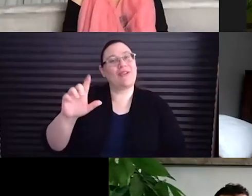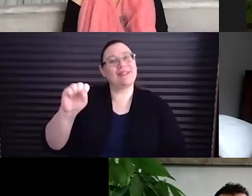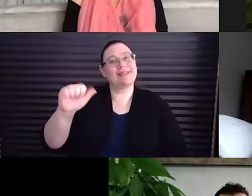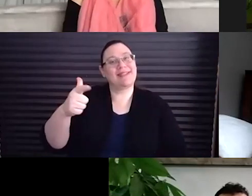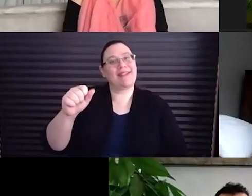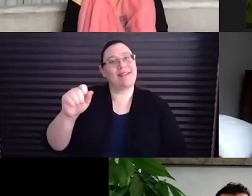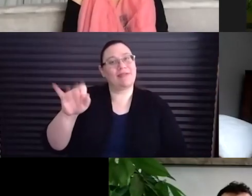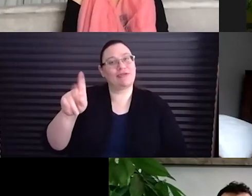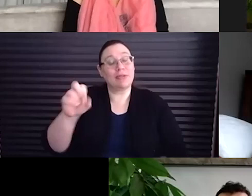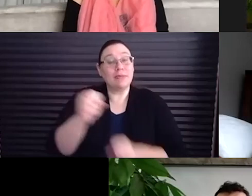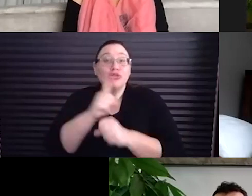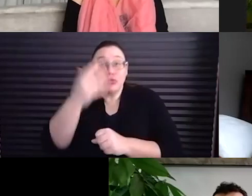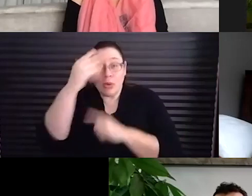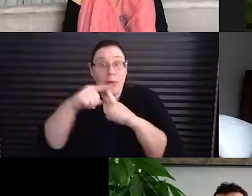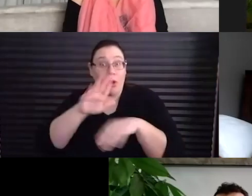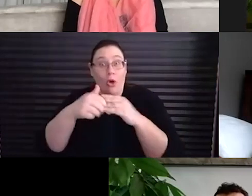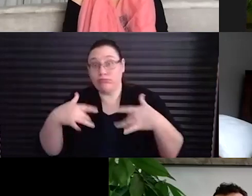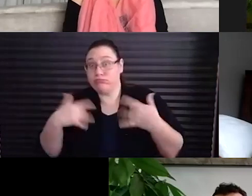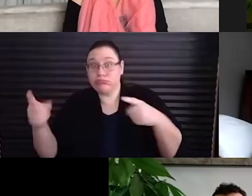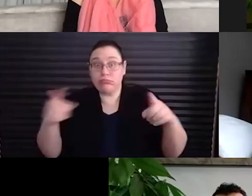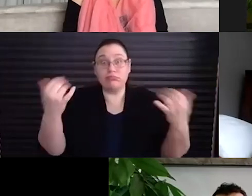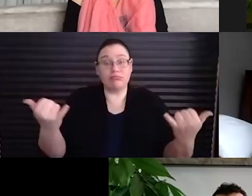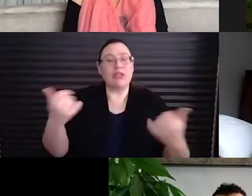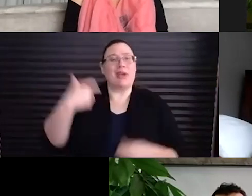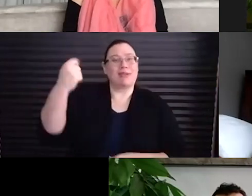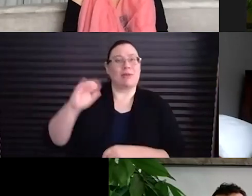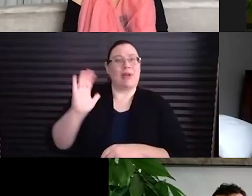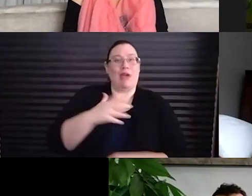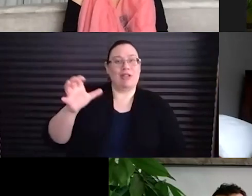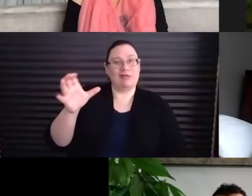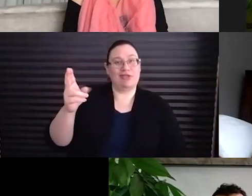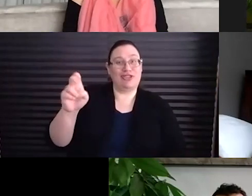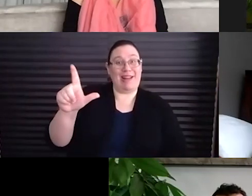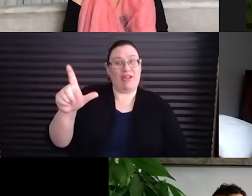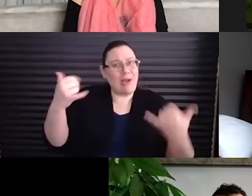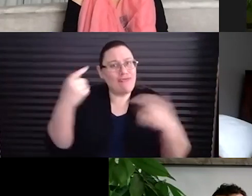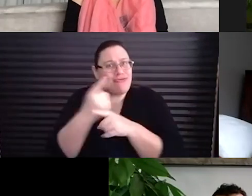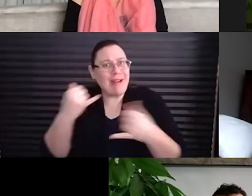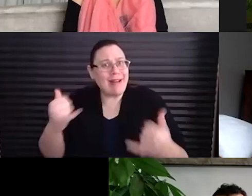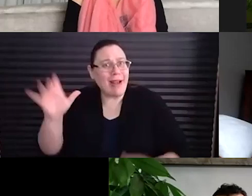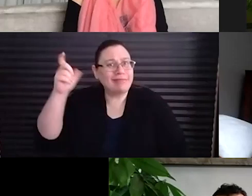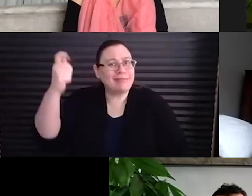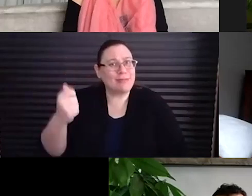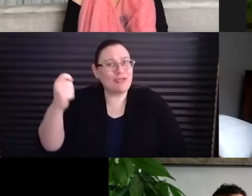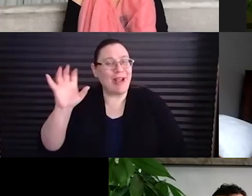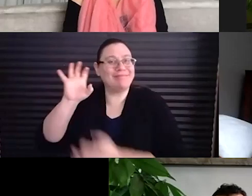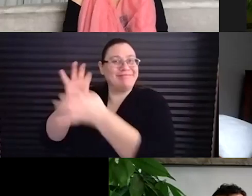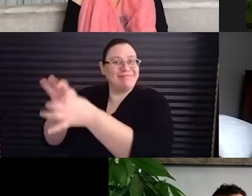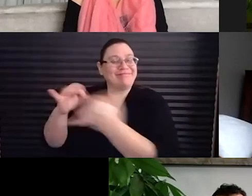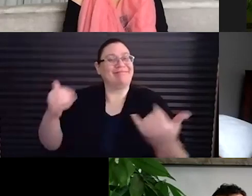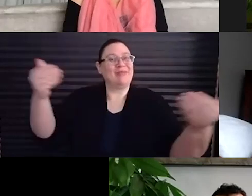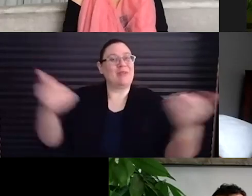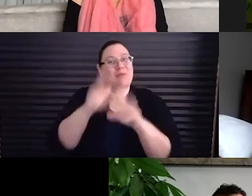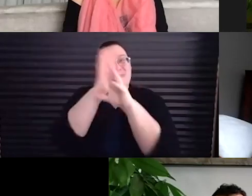we invite you to subscribe to this channel. You can go ahead and do that right now. Today, we welcome you to the President's Task Force on